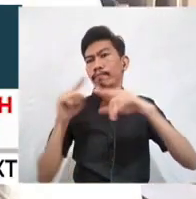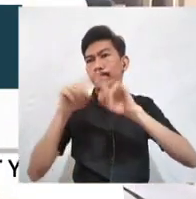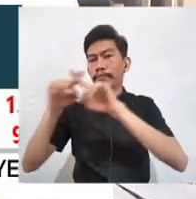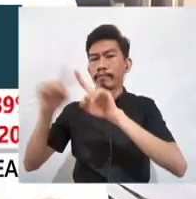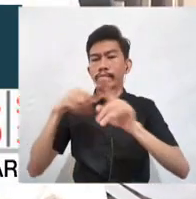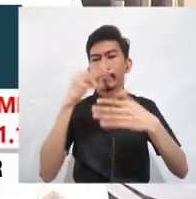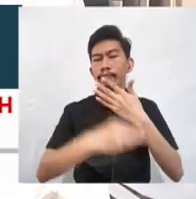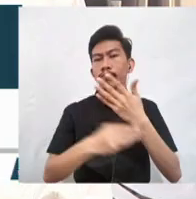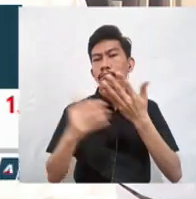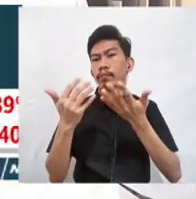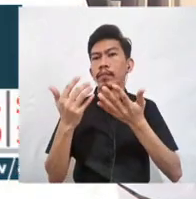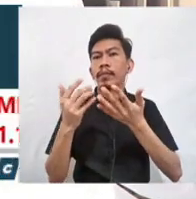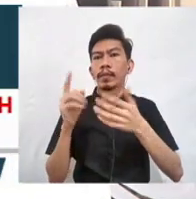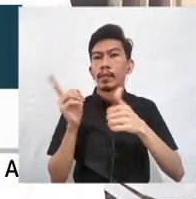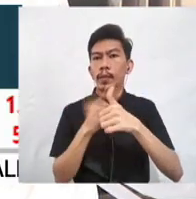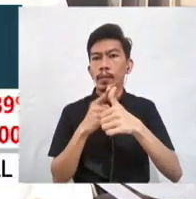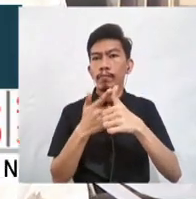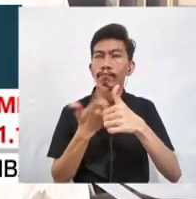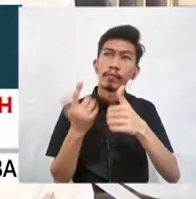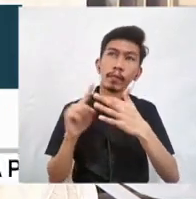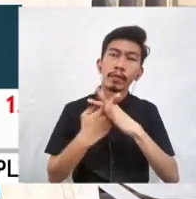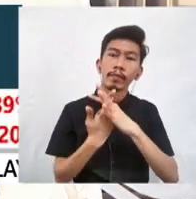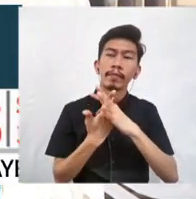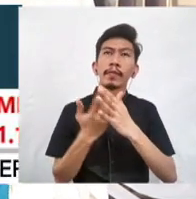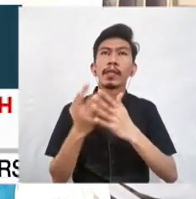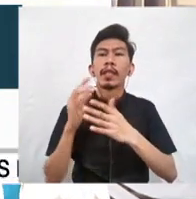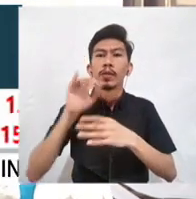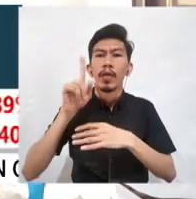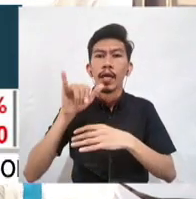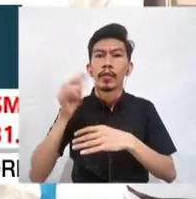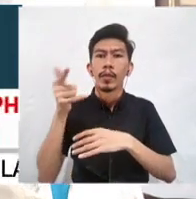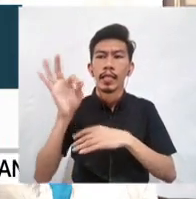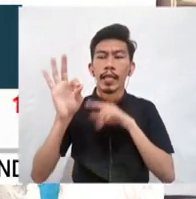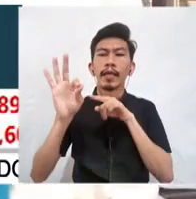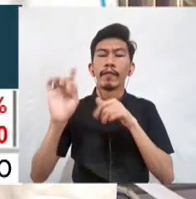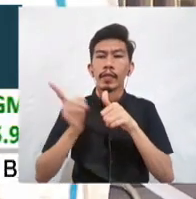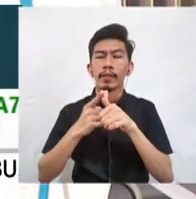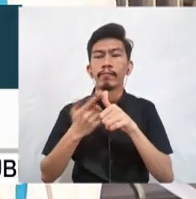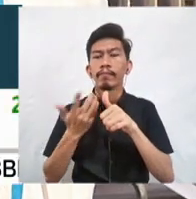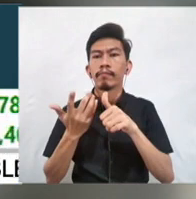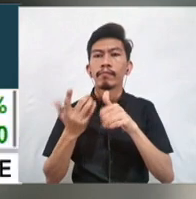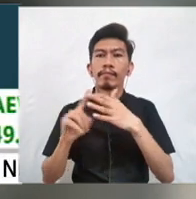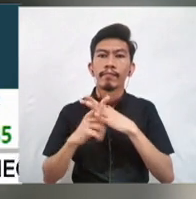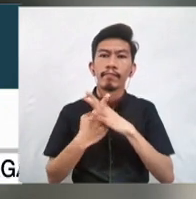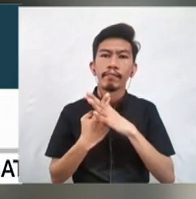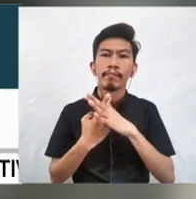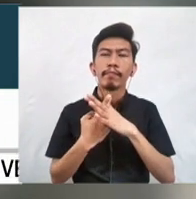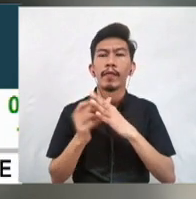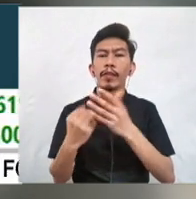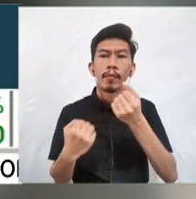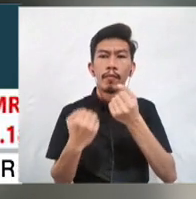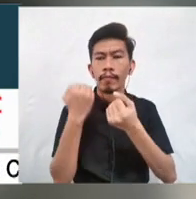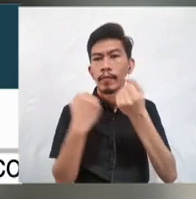launch. The first that we're going to launch in July 29, this is actually in support also of